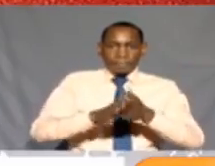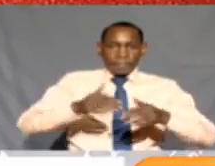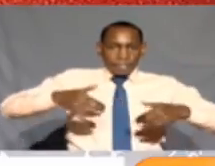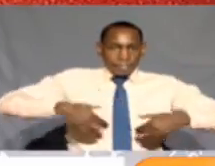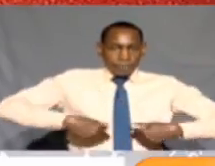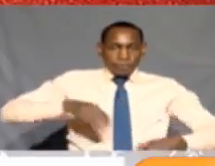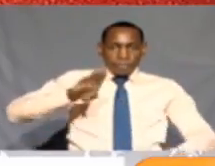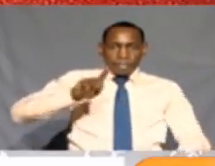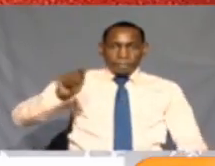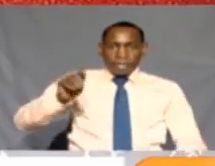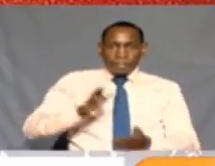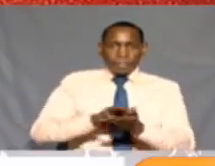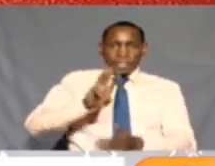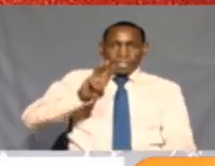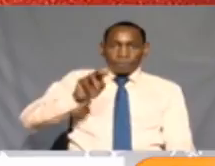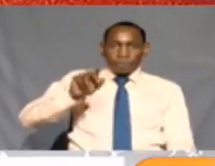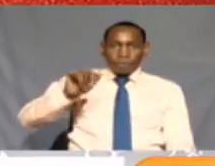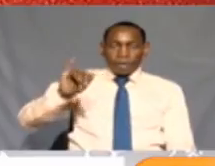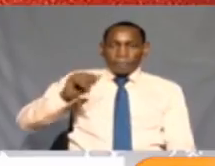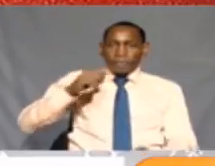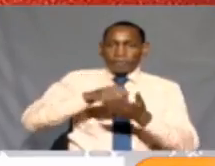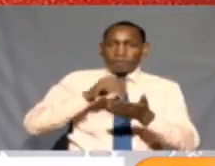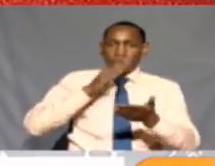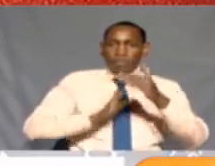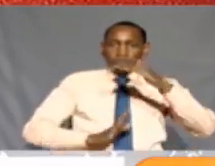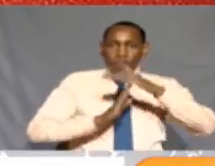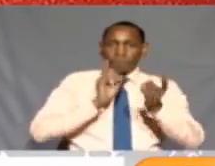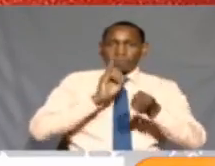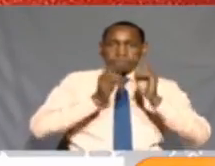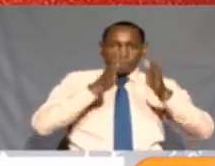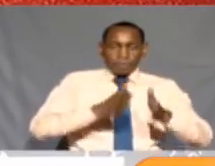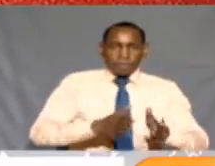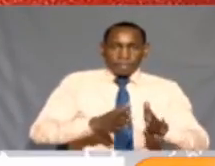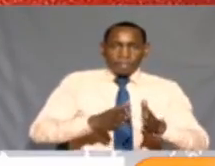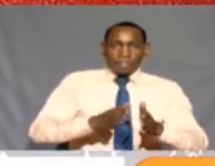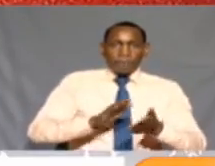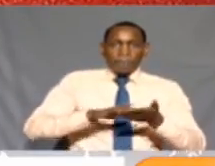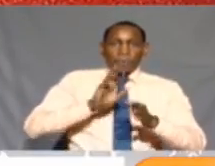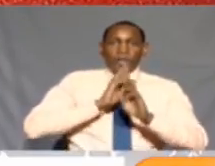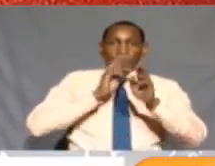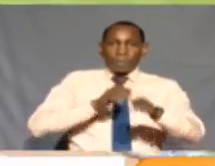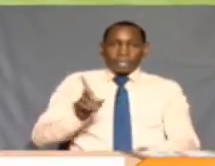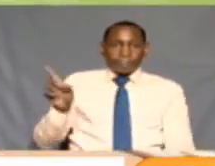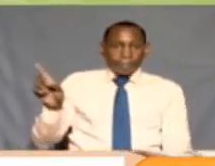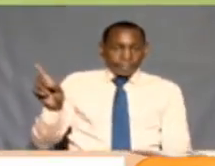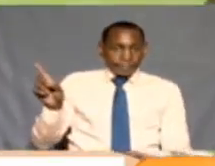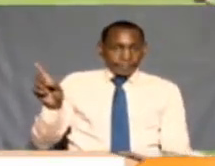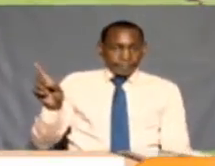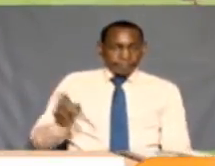Bett and Jackline Wambui were among the top performers today. Mkami Wambora tells us more.